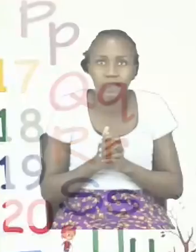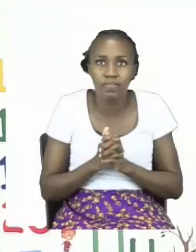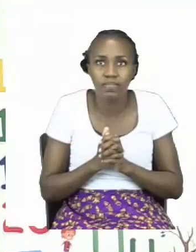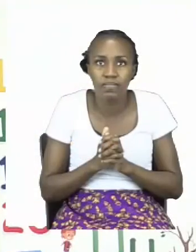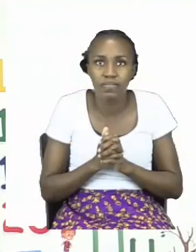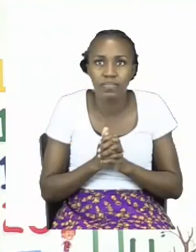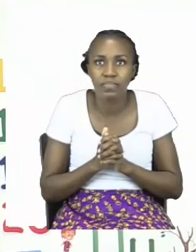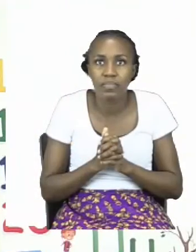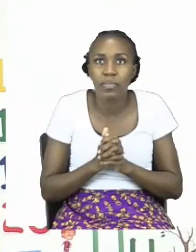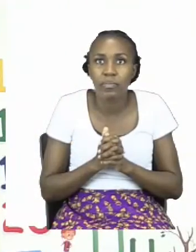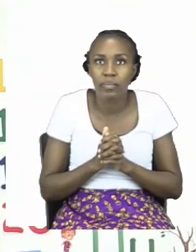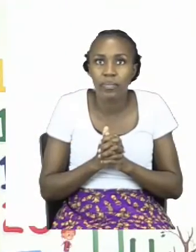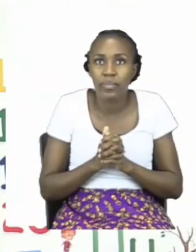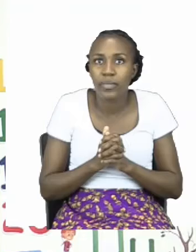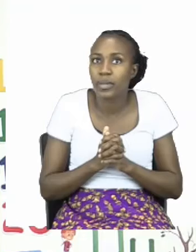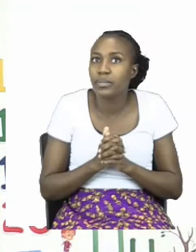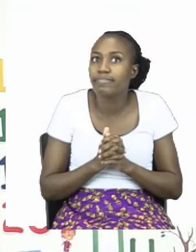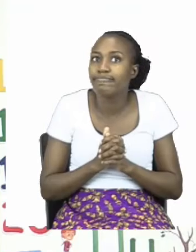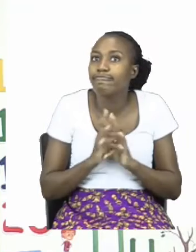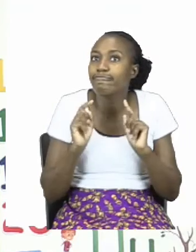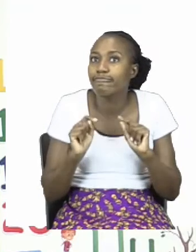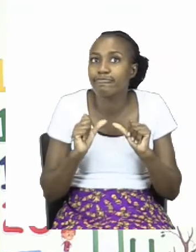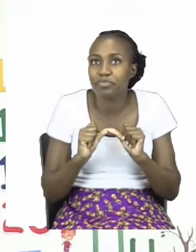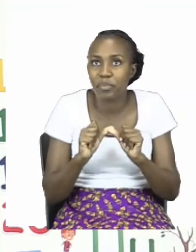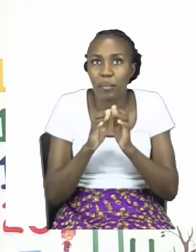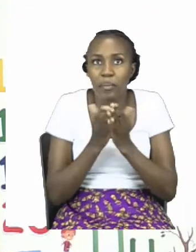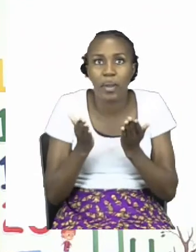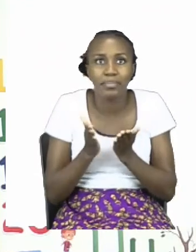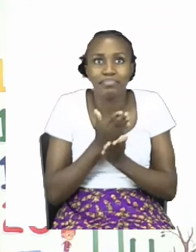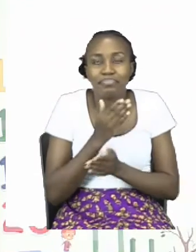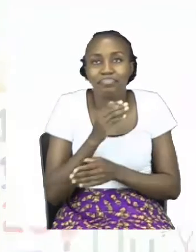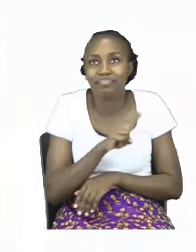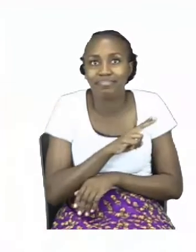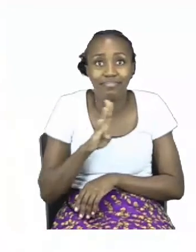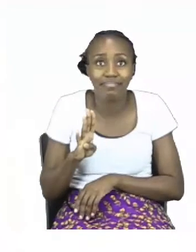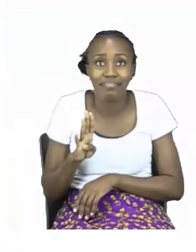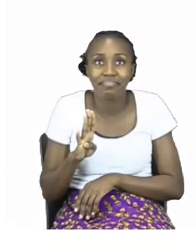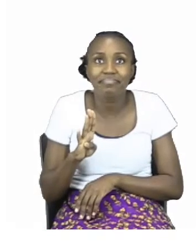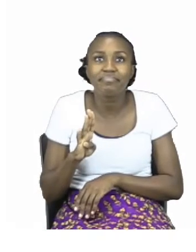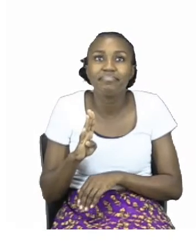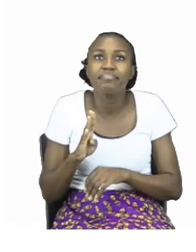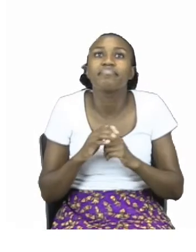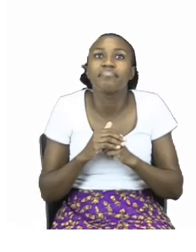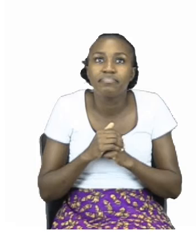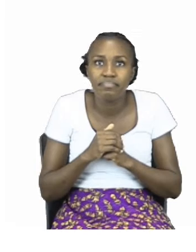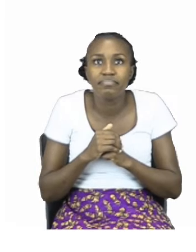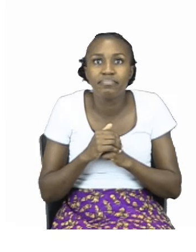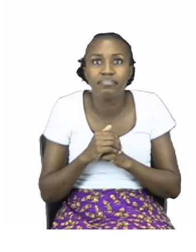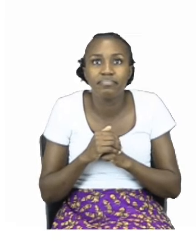Now, boys and girls, let's move on to another activity on page 24. On page 24, we are going to be doing